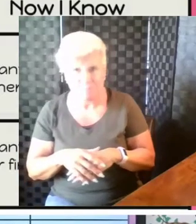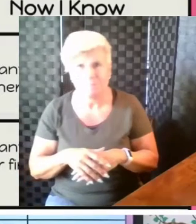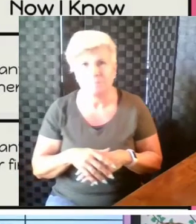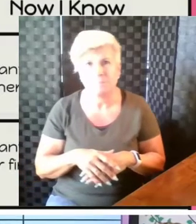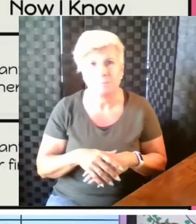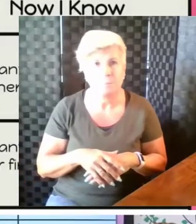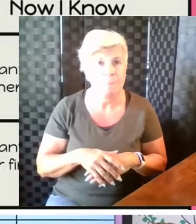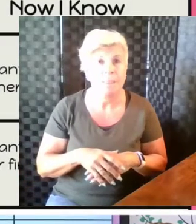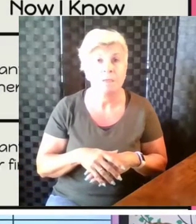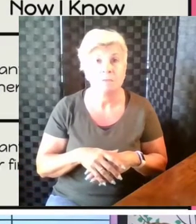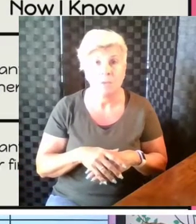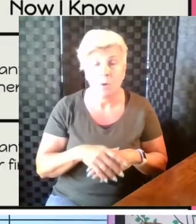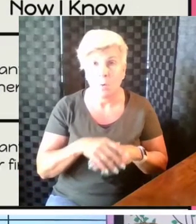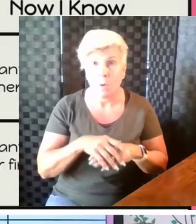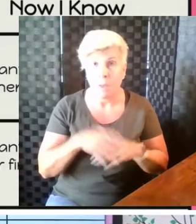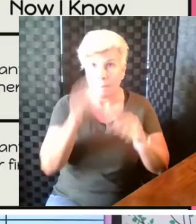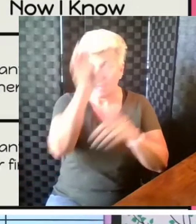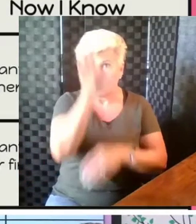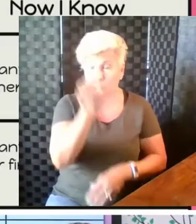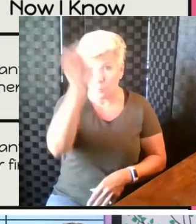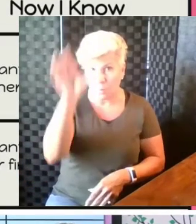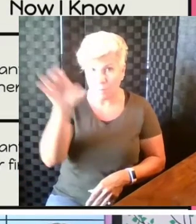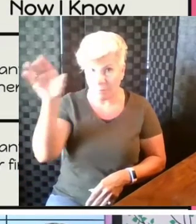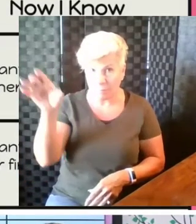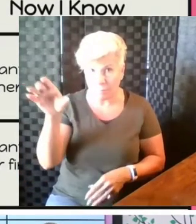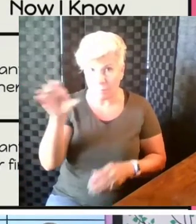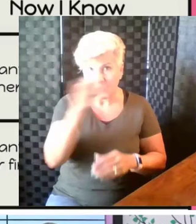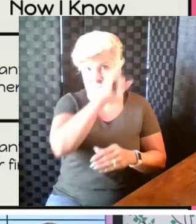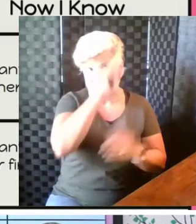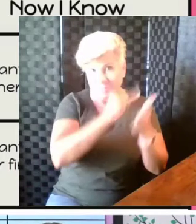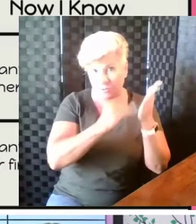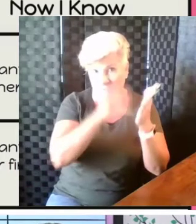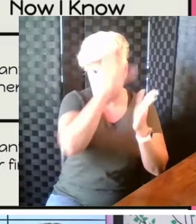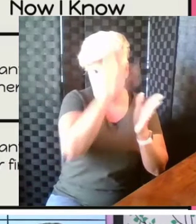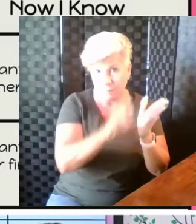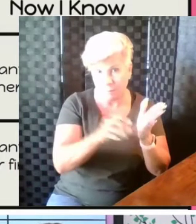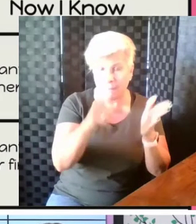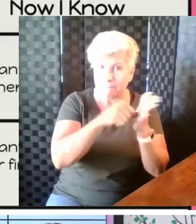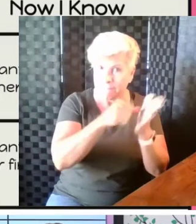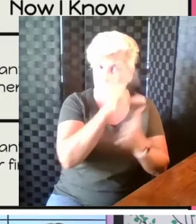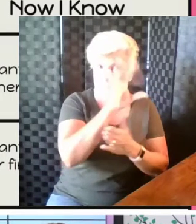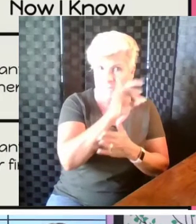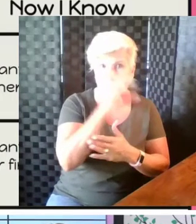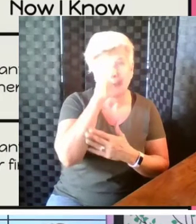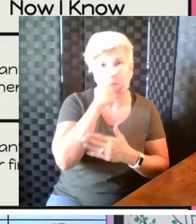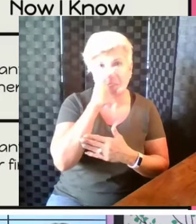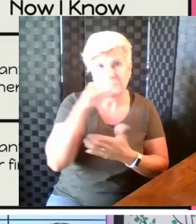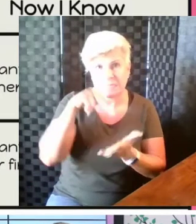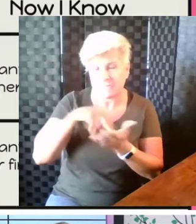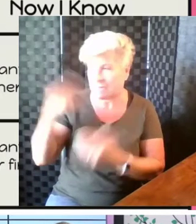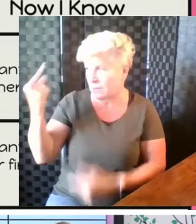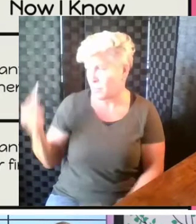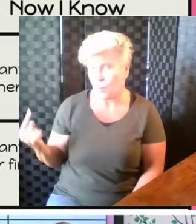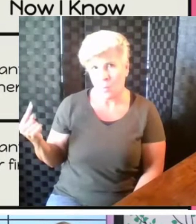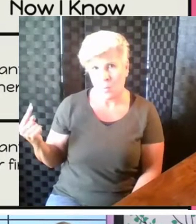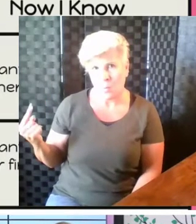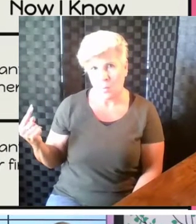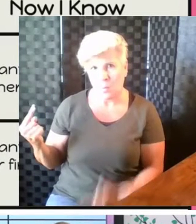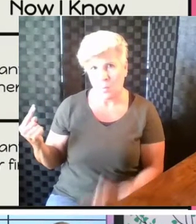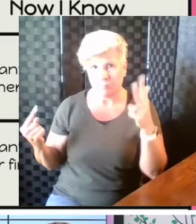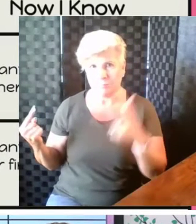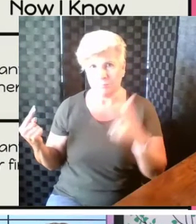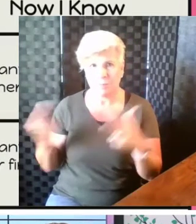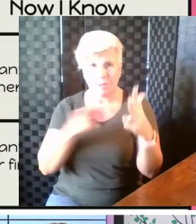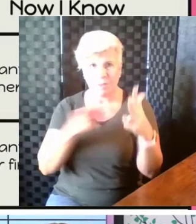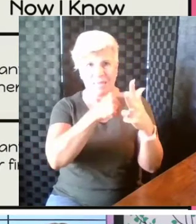So again, in my graphic organizer, I would add page 8 and say that chrysanthemum is standing alone, and